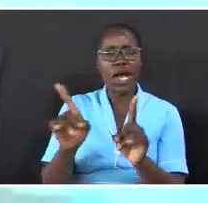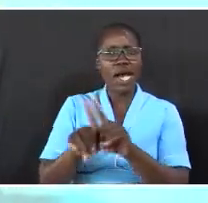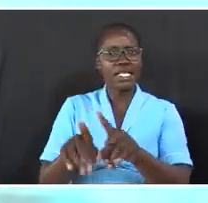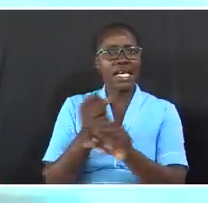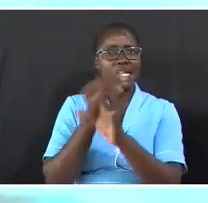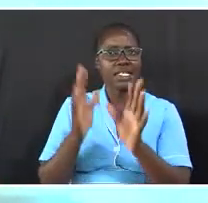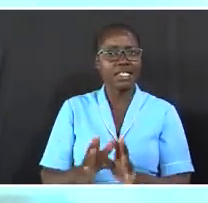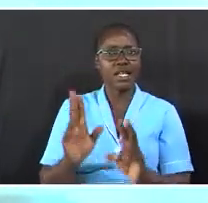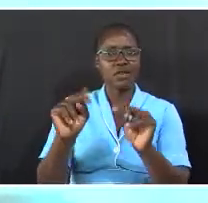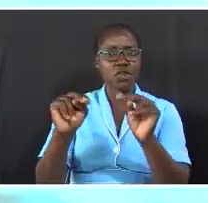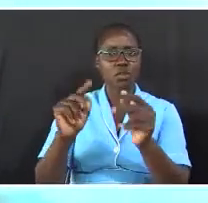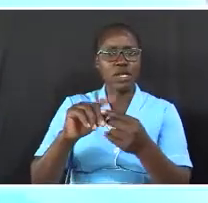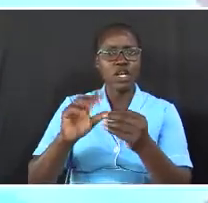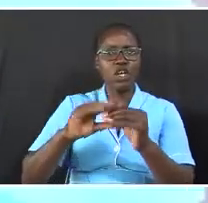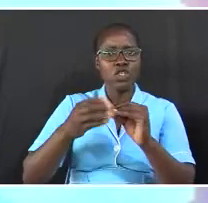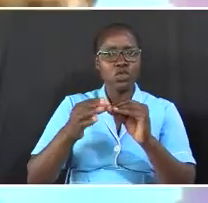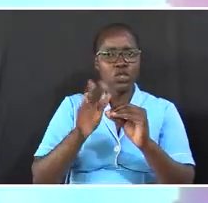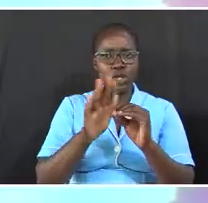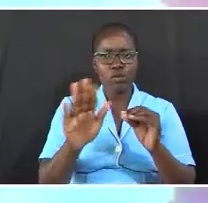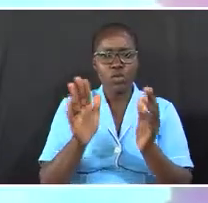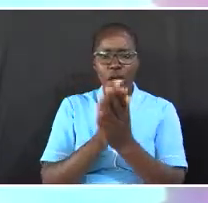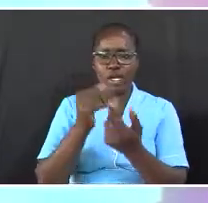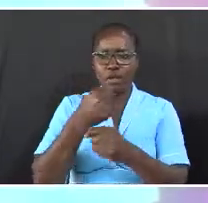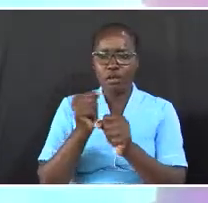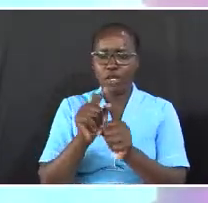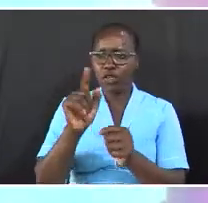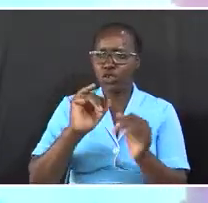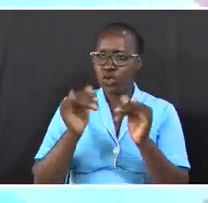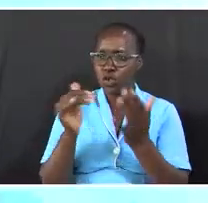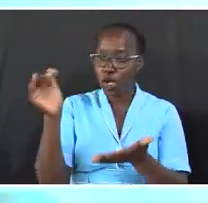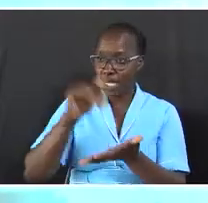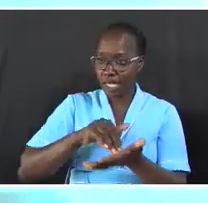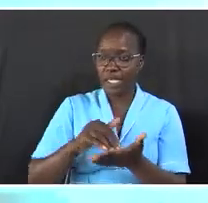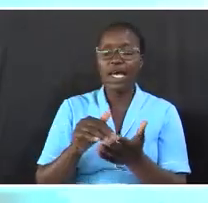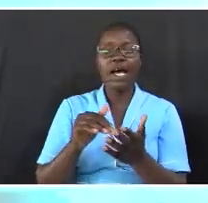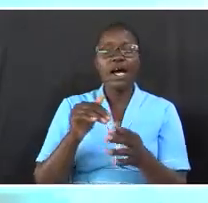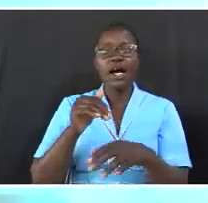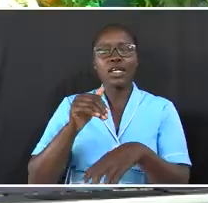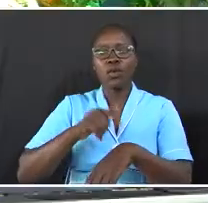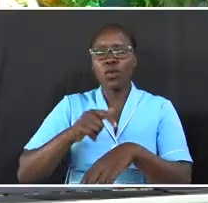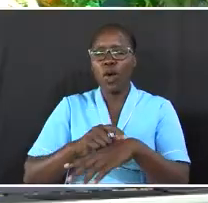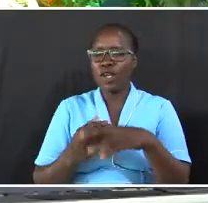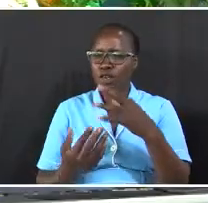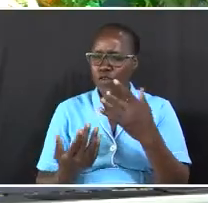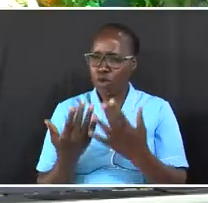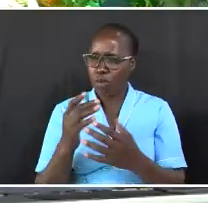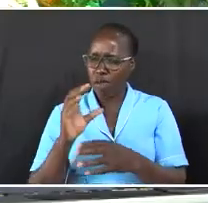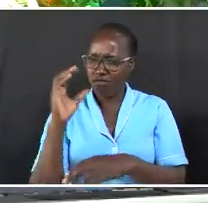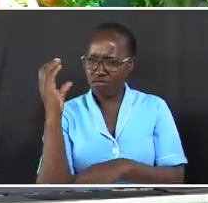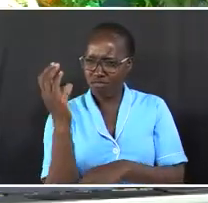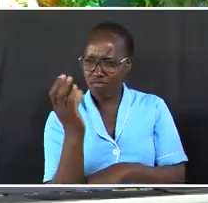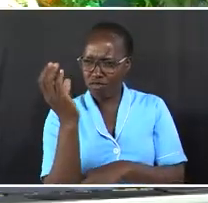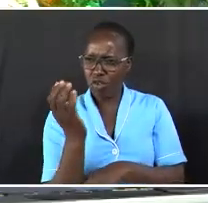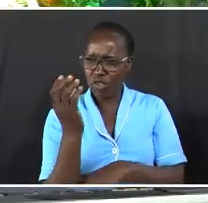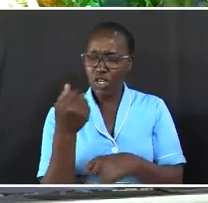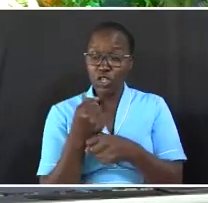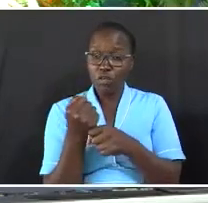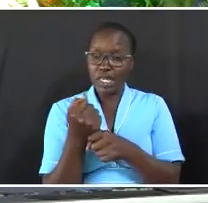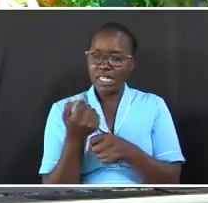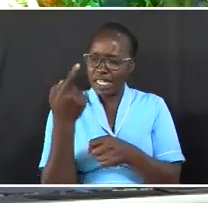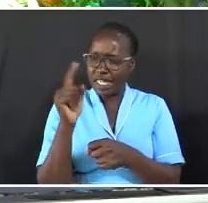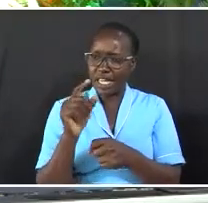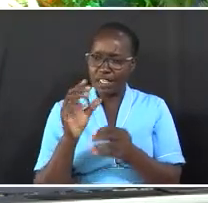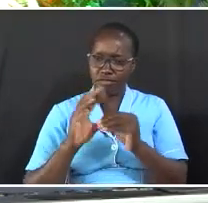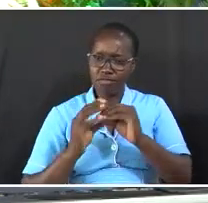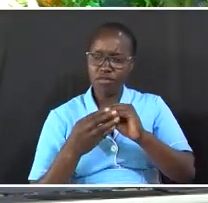Christian. It is meant to shape you and refine you and make you. You know, when they burn gold, to make it take the right shape,